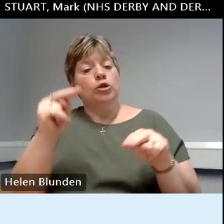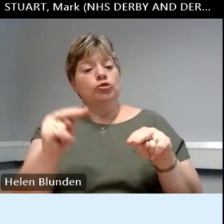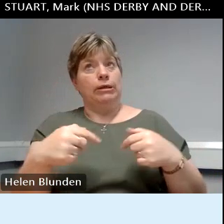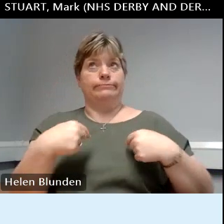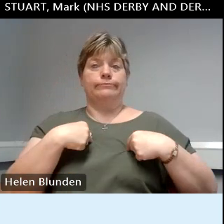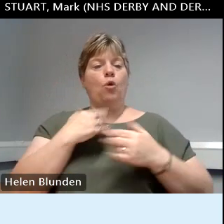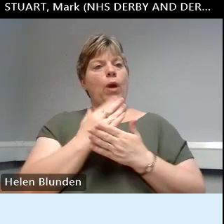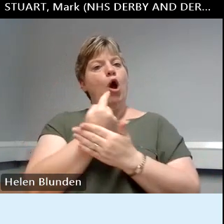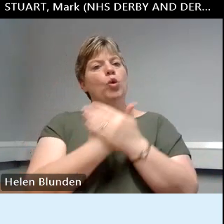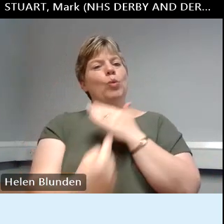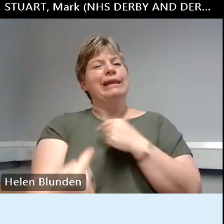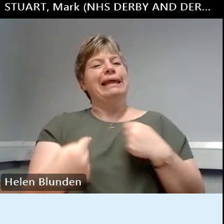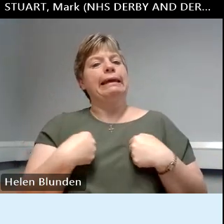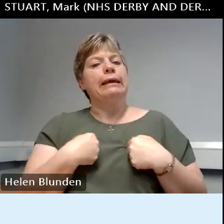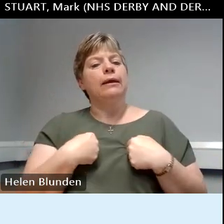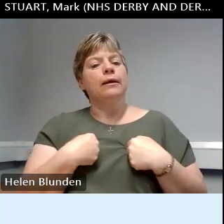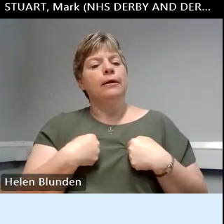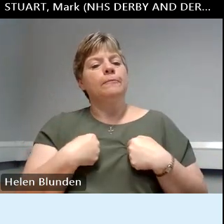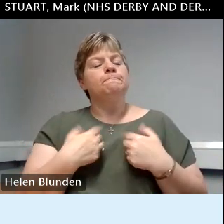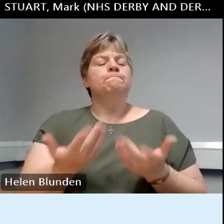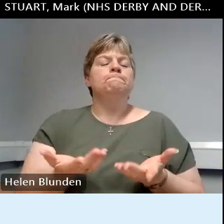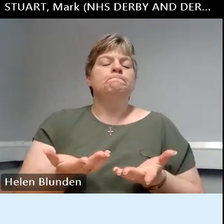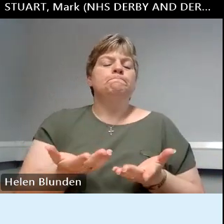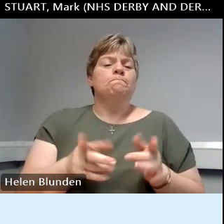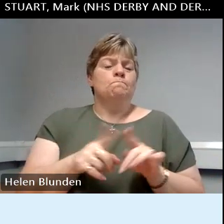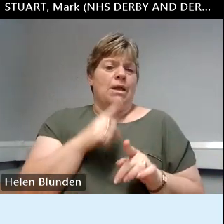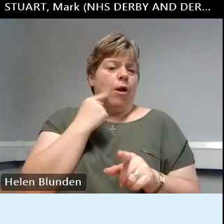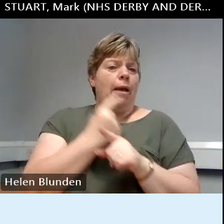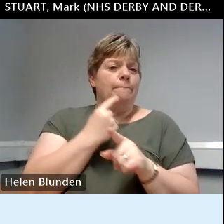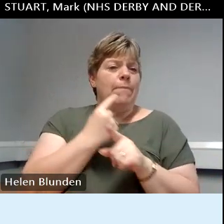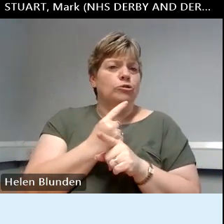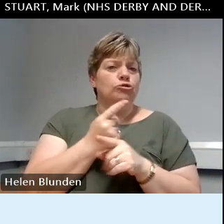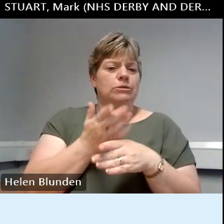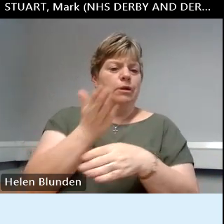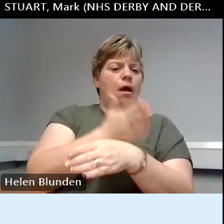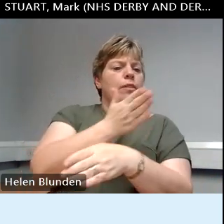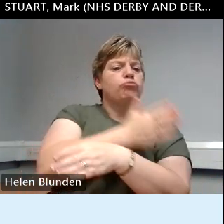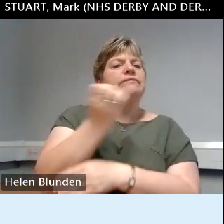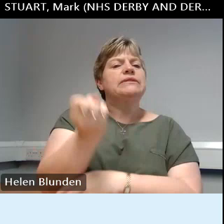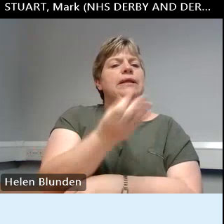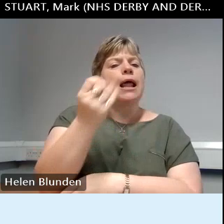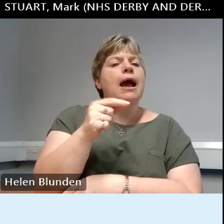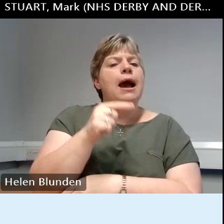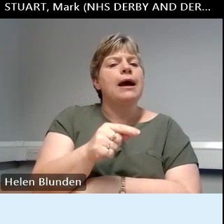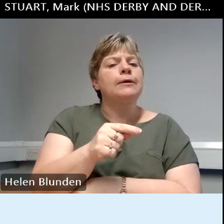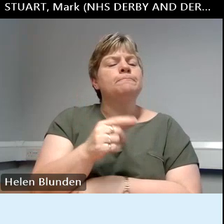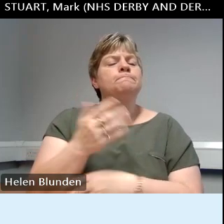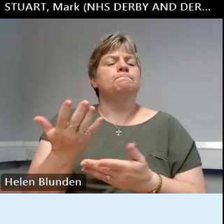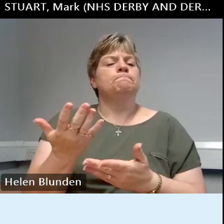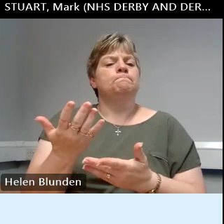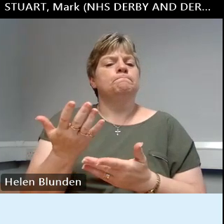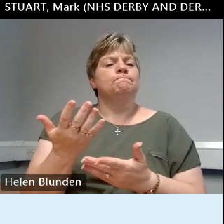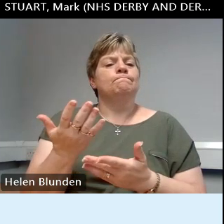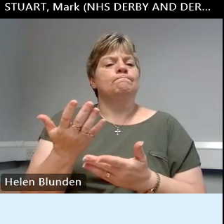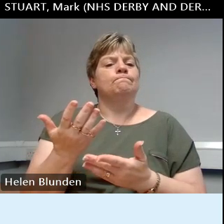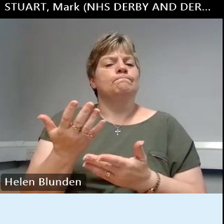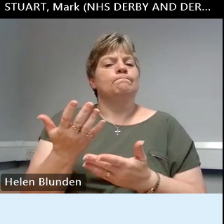in that sense. But as we sort of mentioned in those previous slides, it's